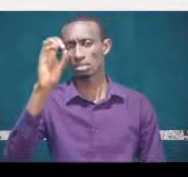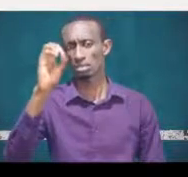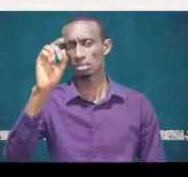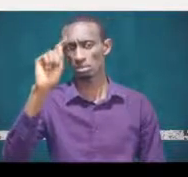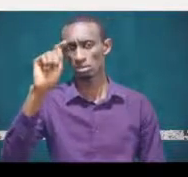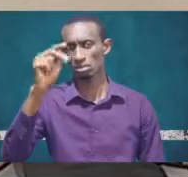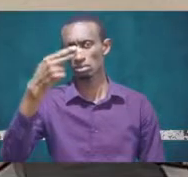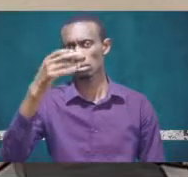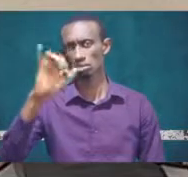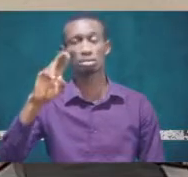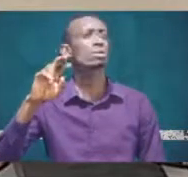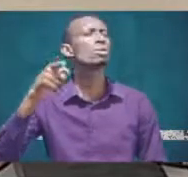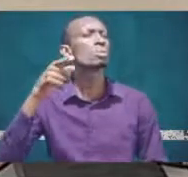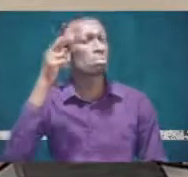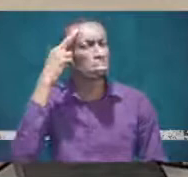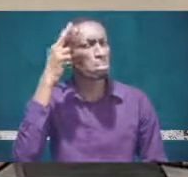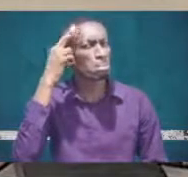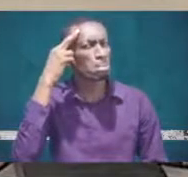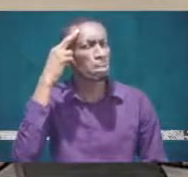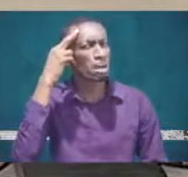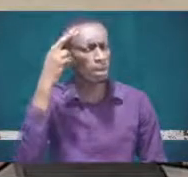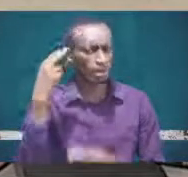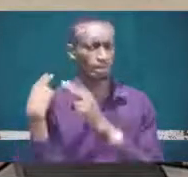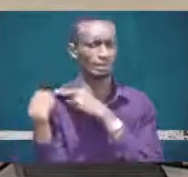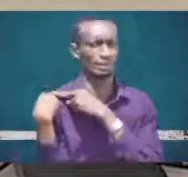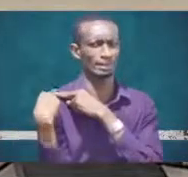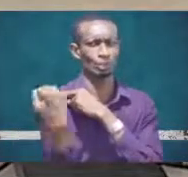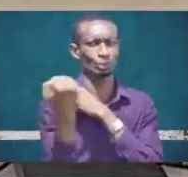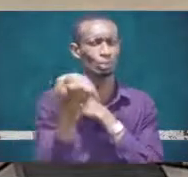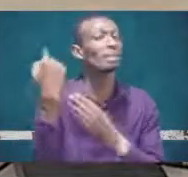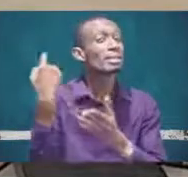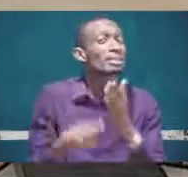of these epithelial tissues, we can talk about